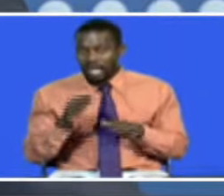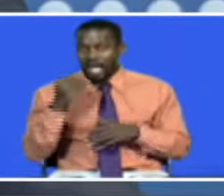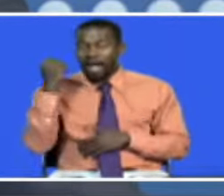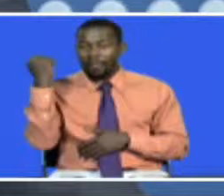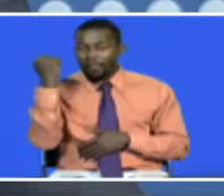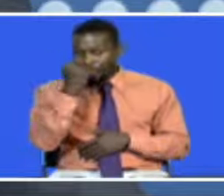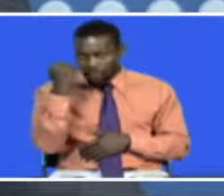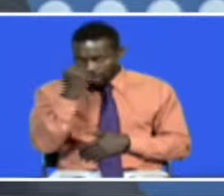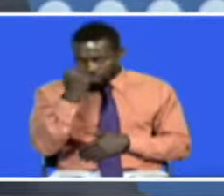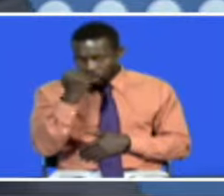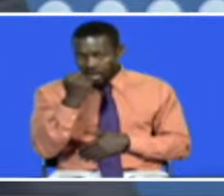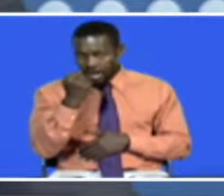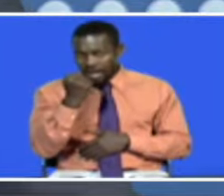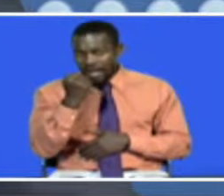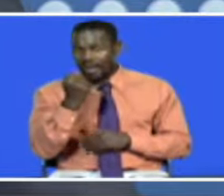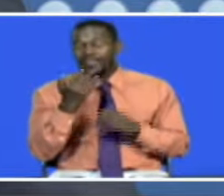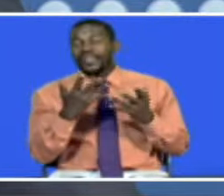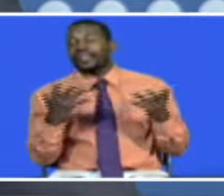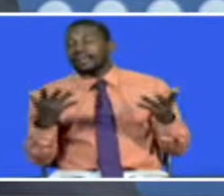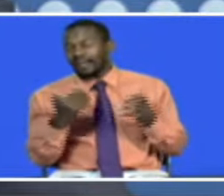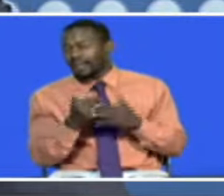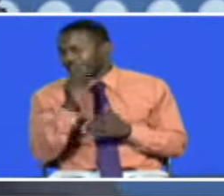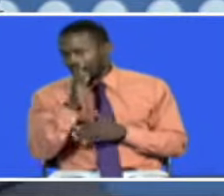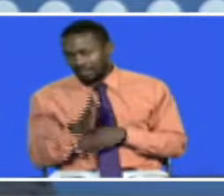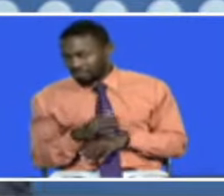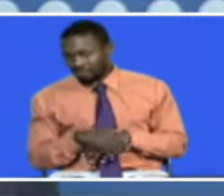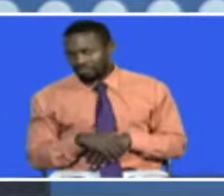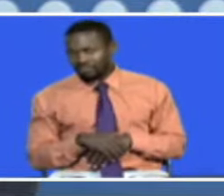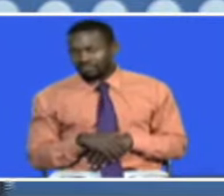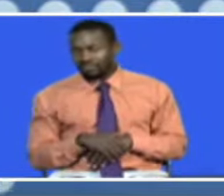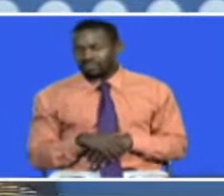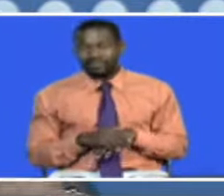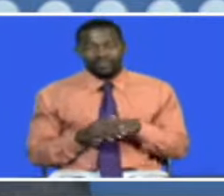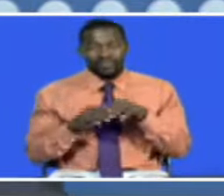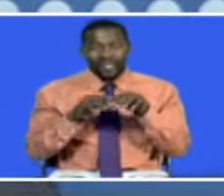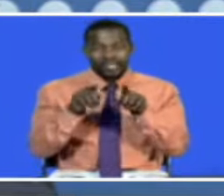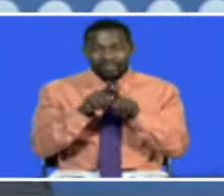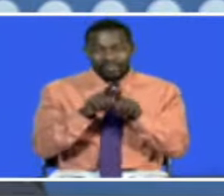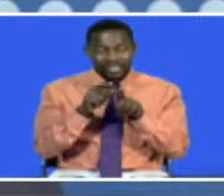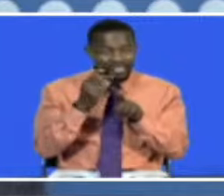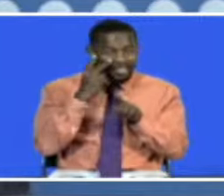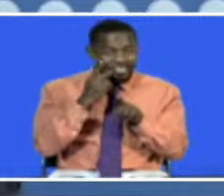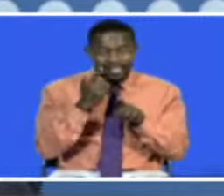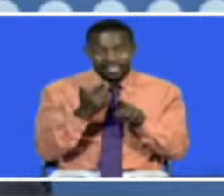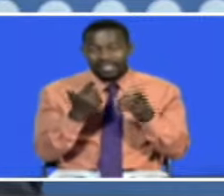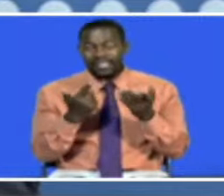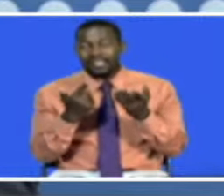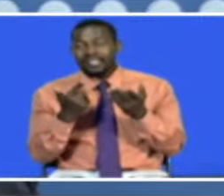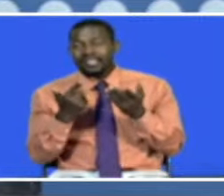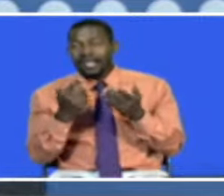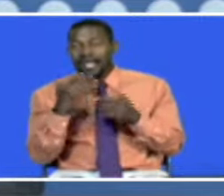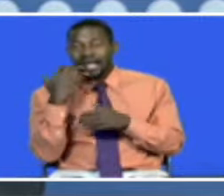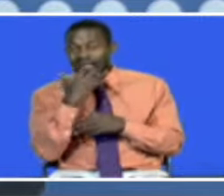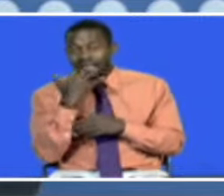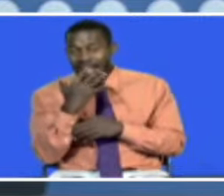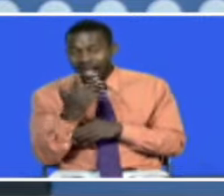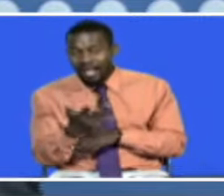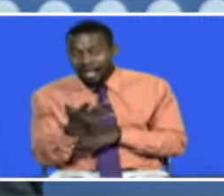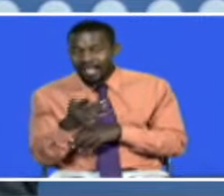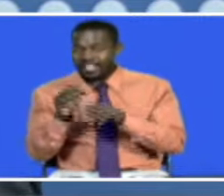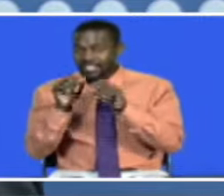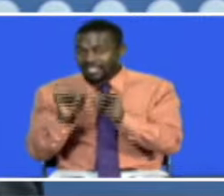And he was not going to lose this one, according to you. And also, at the same time, look, what are the options? Rigathi survives, then he is